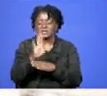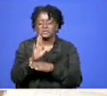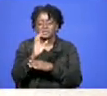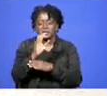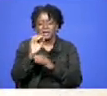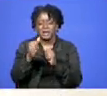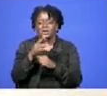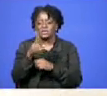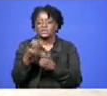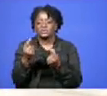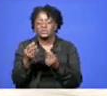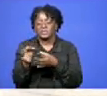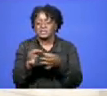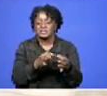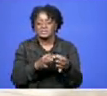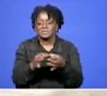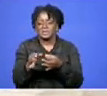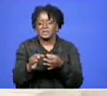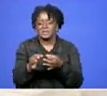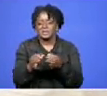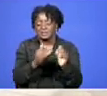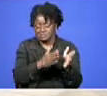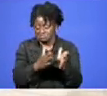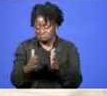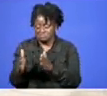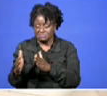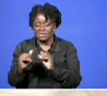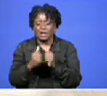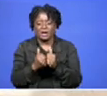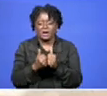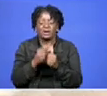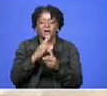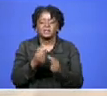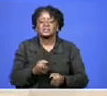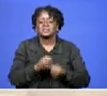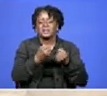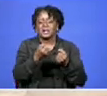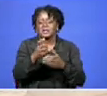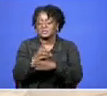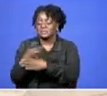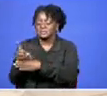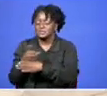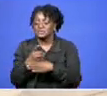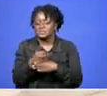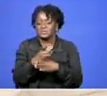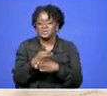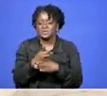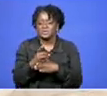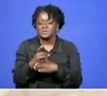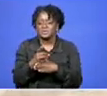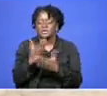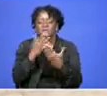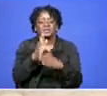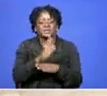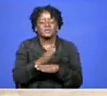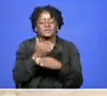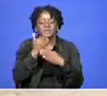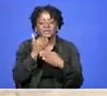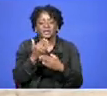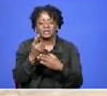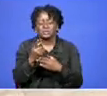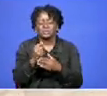doing? And explain the logistics. How are supplies being distributed to the hurricane evacuees? Good evening, and thank